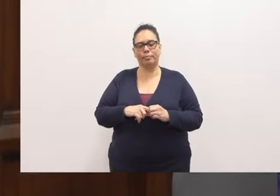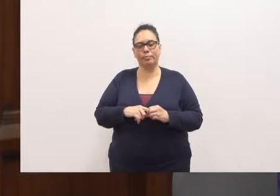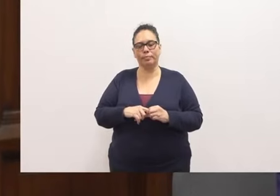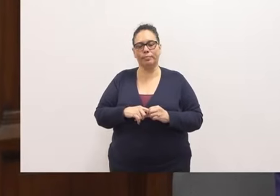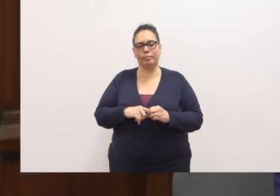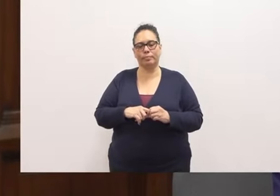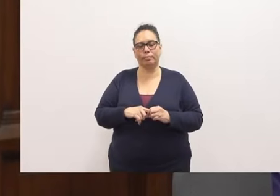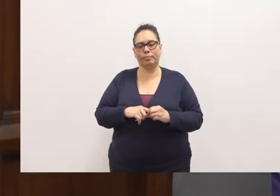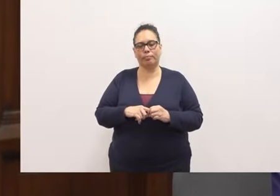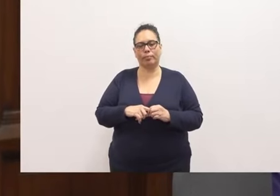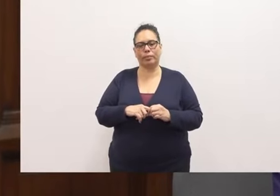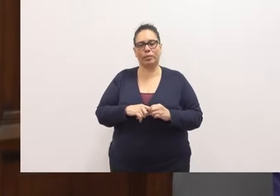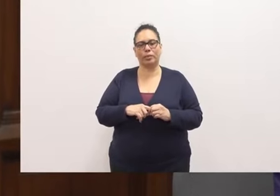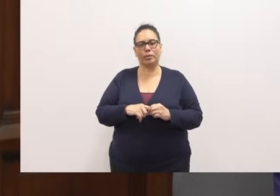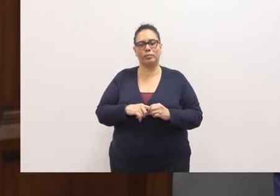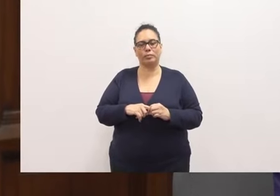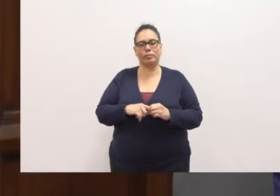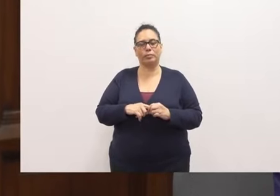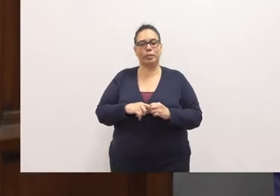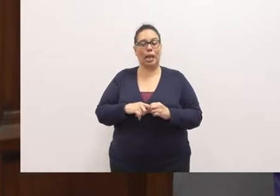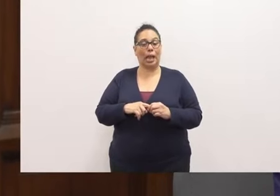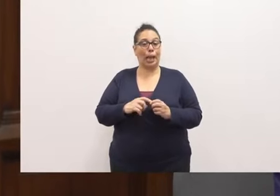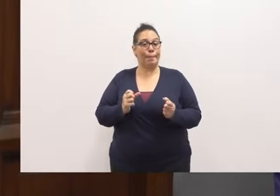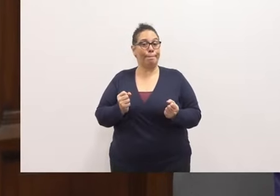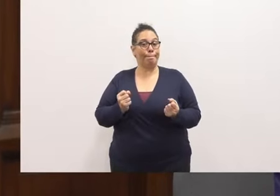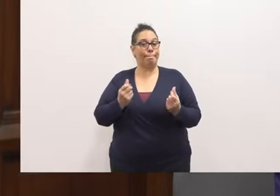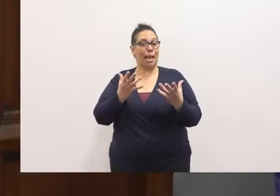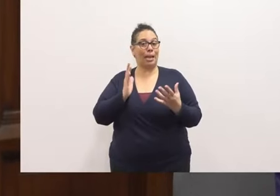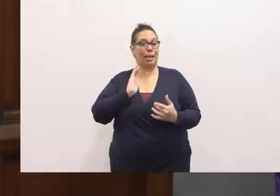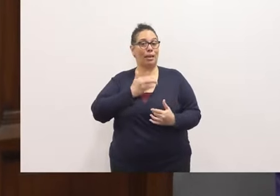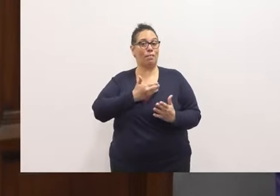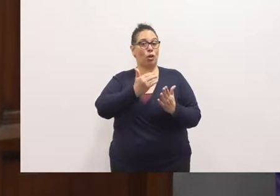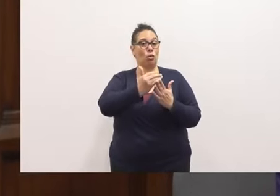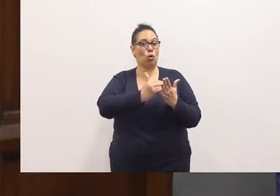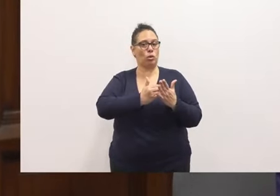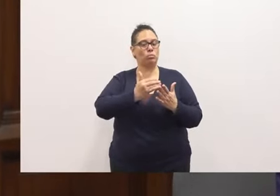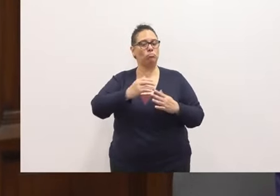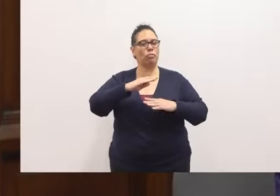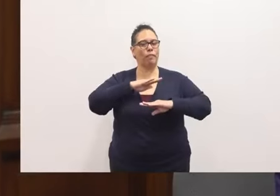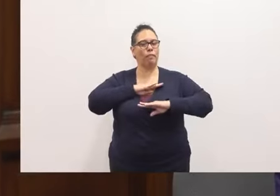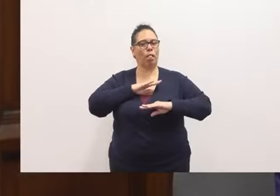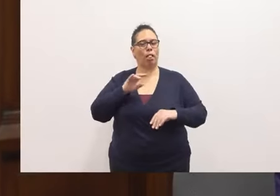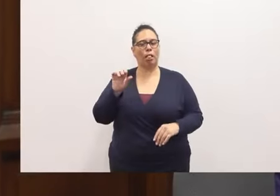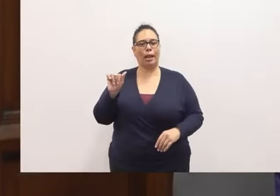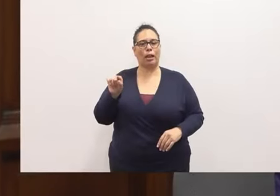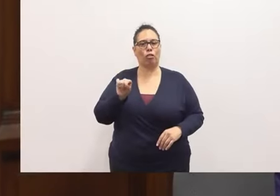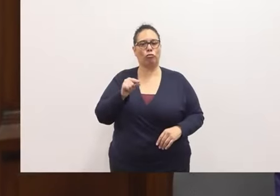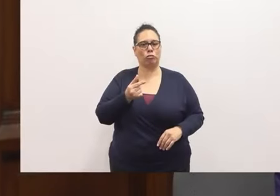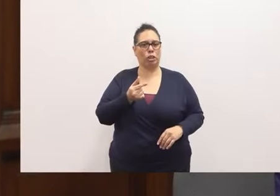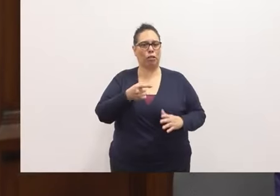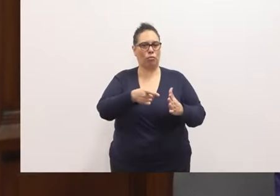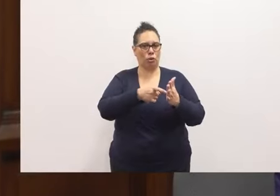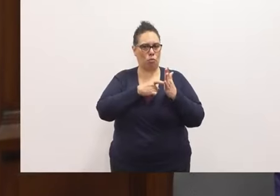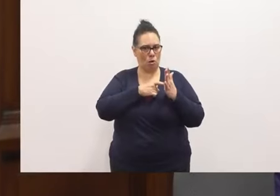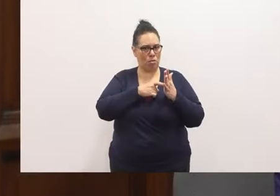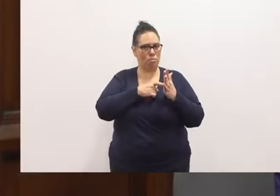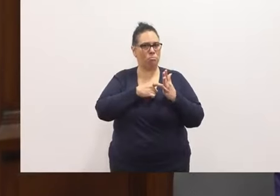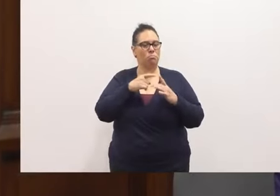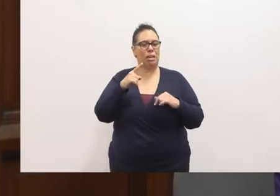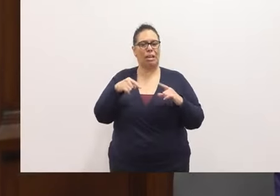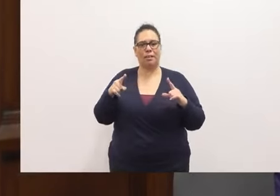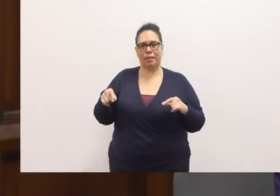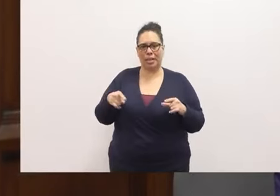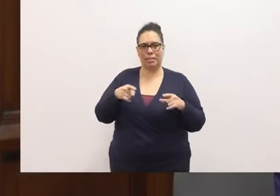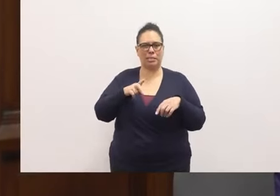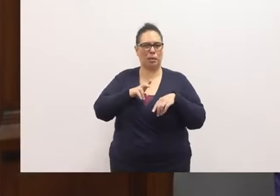given that not every, but many of our courses do fulfill the A through G requirement, and it varies from